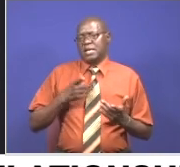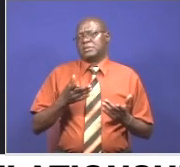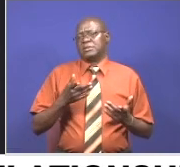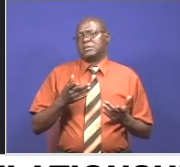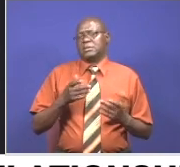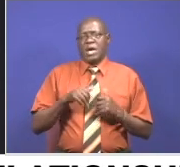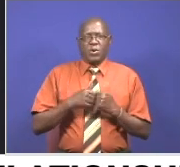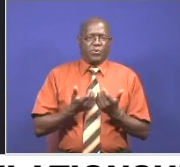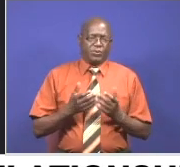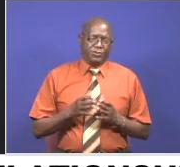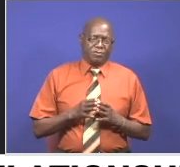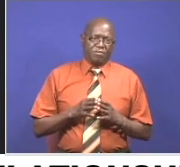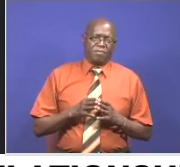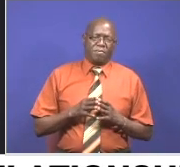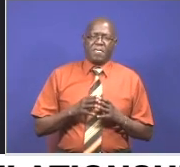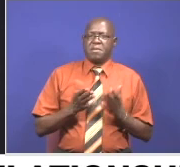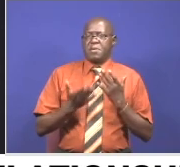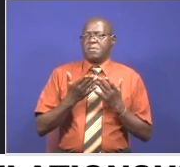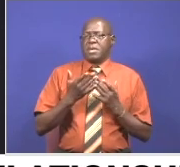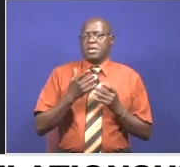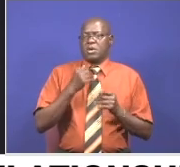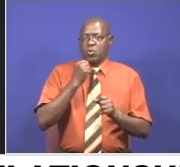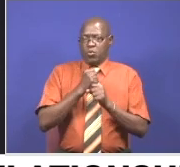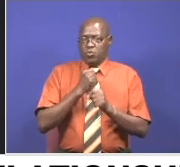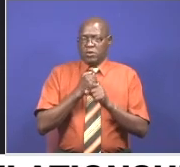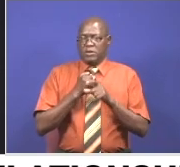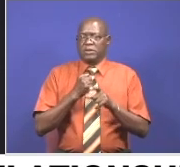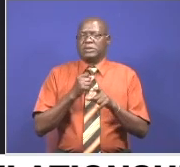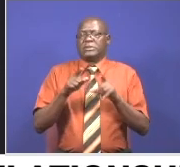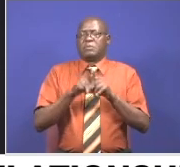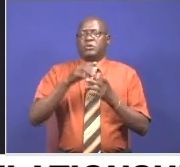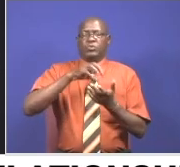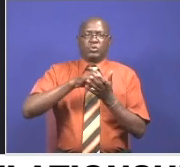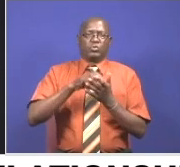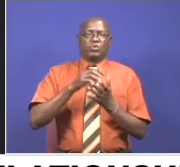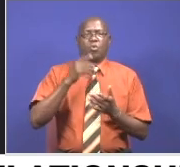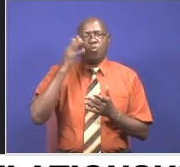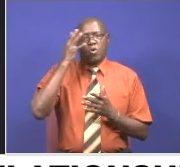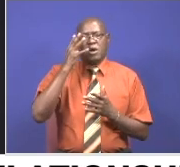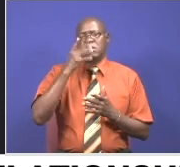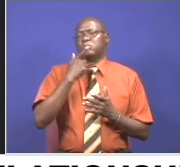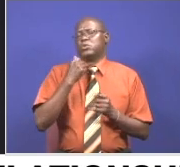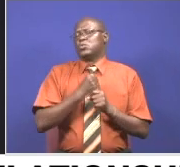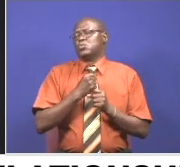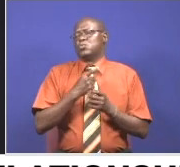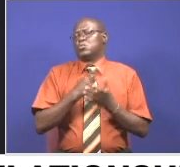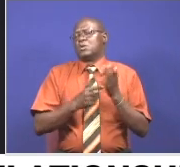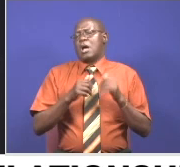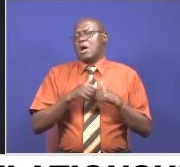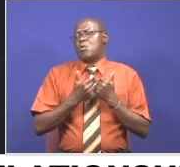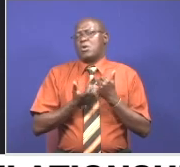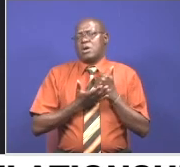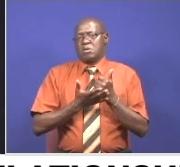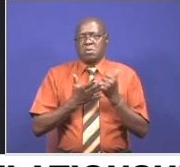who are going through such a situation and they are wondering, what do I do? How can I help my child? Or how can I help